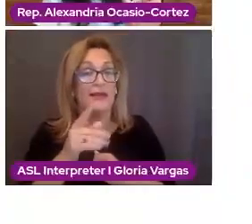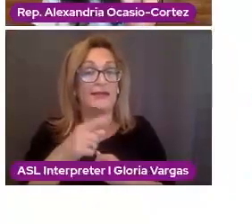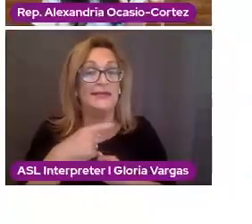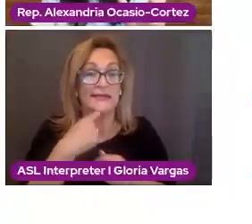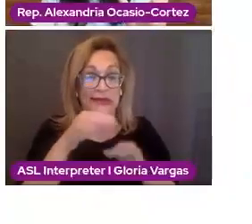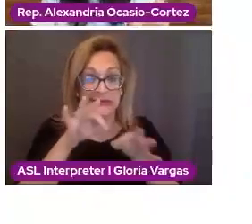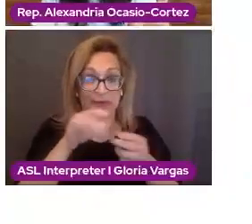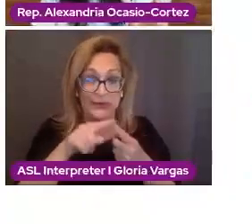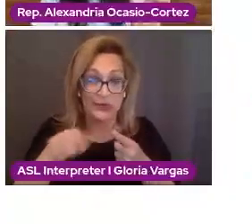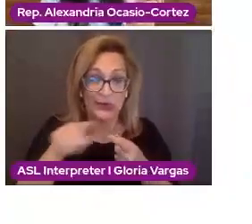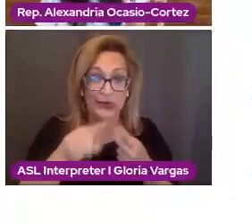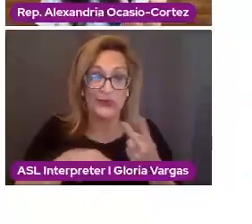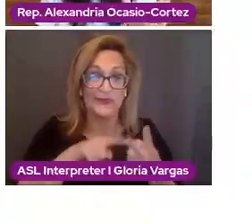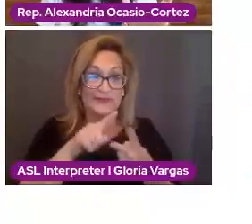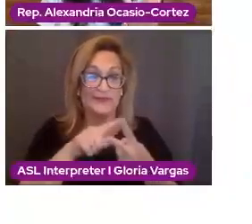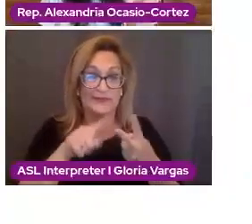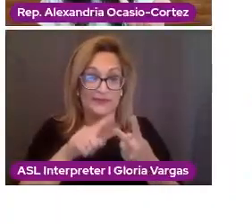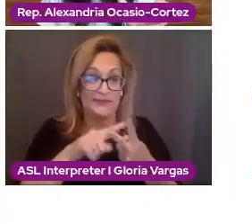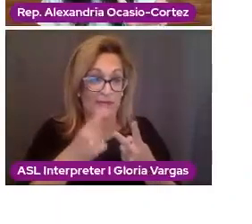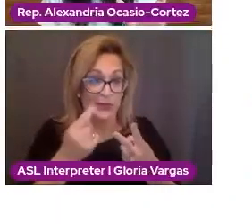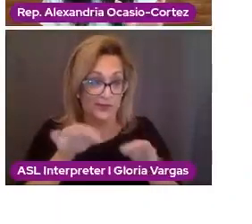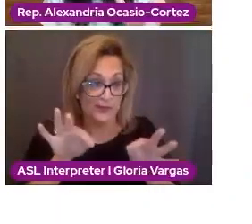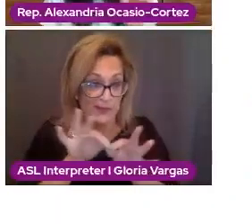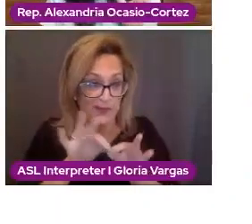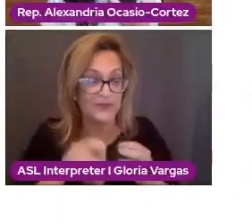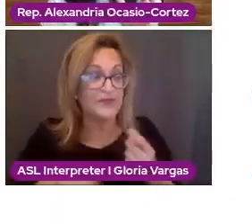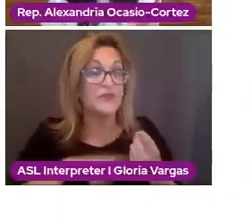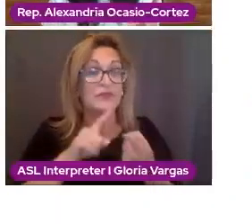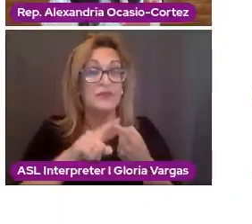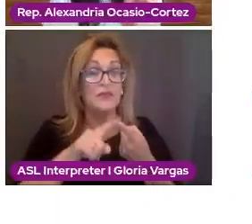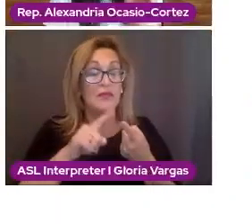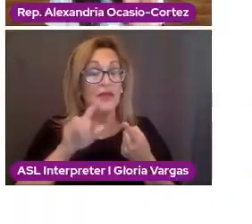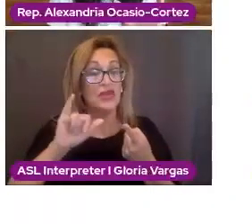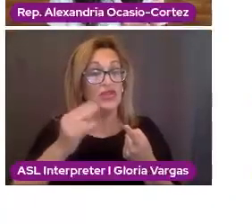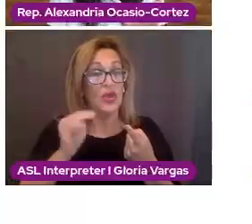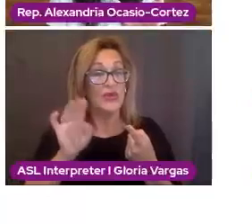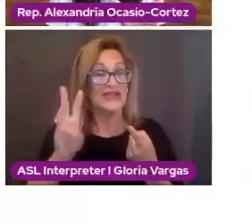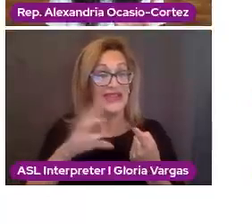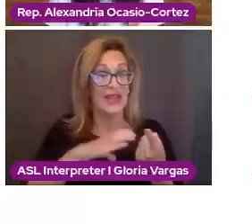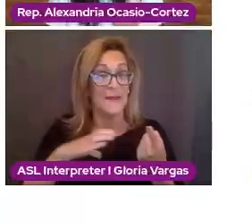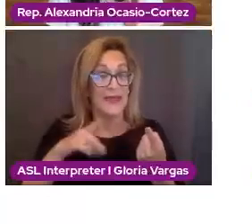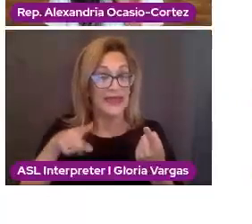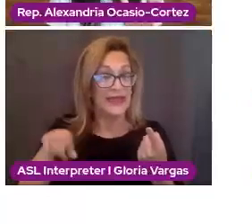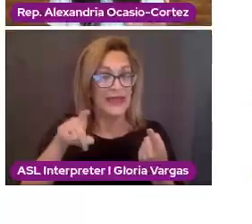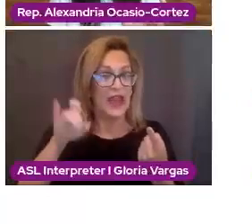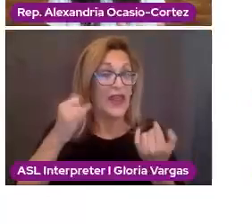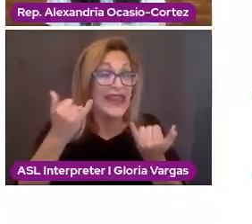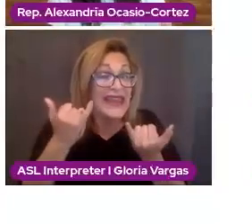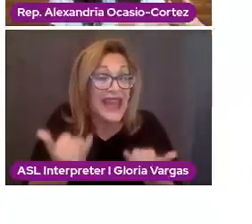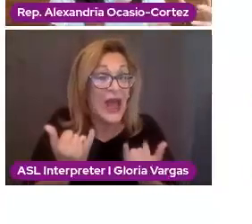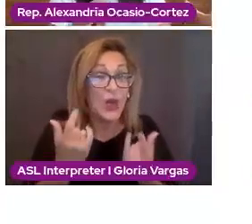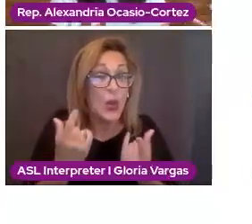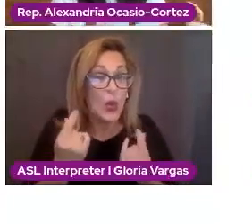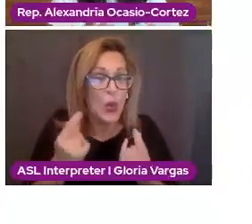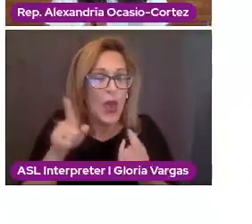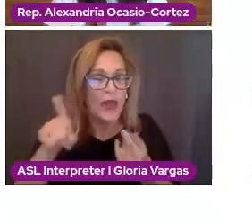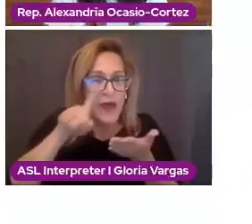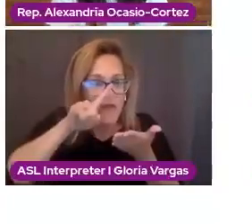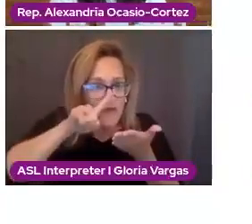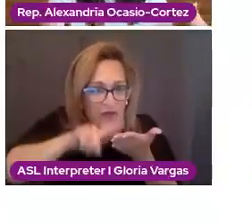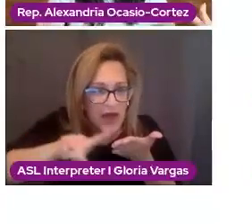this. Right now, the January 6th committee hearings, their job is investigatory. They are